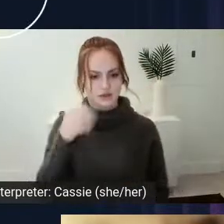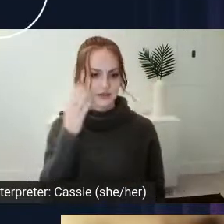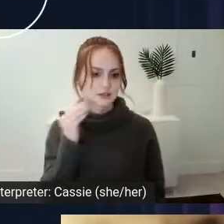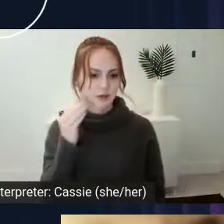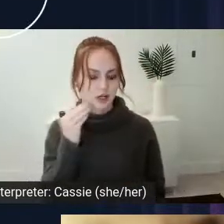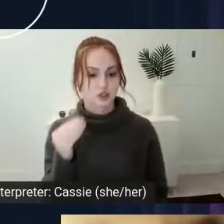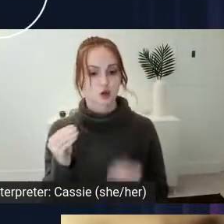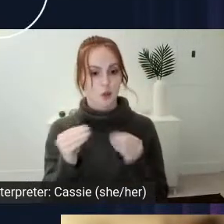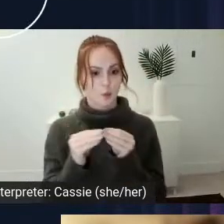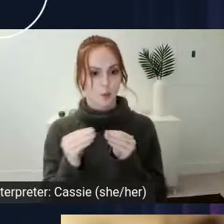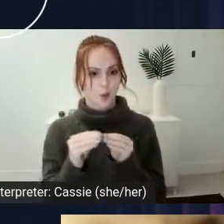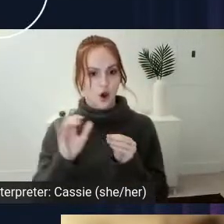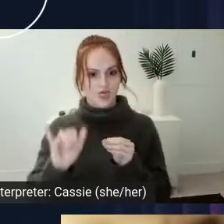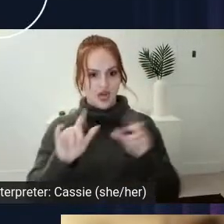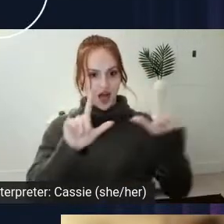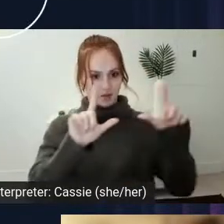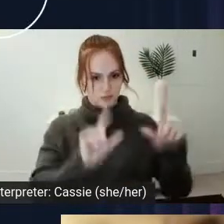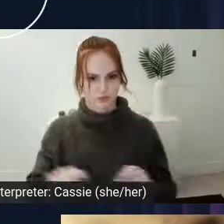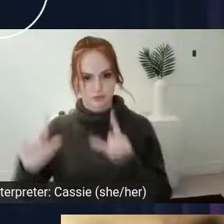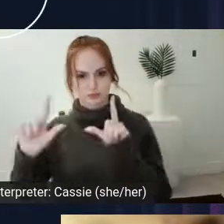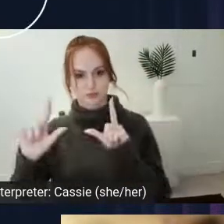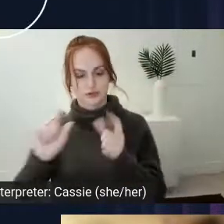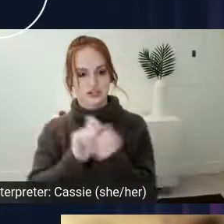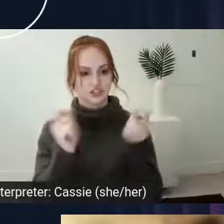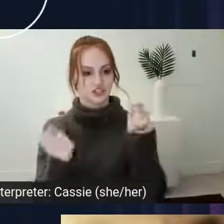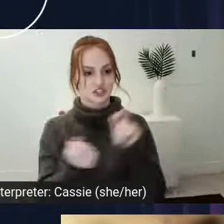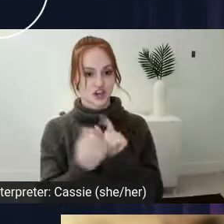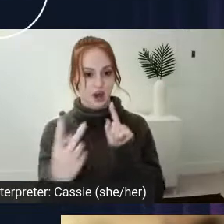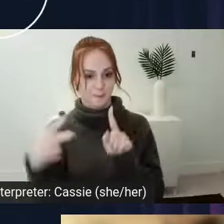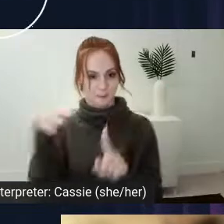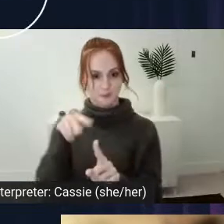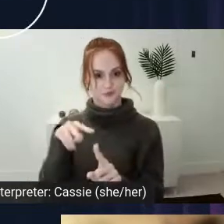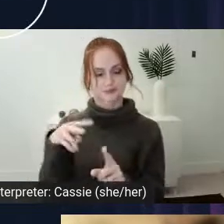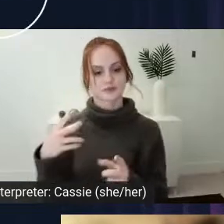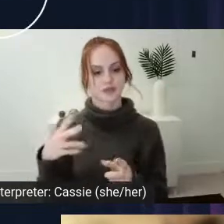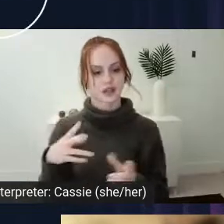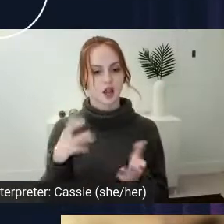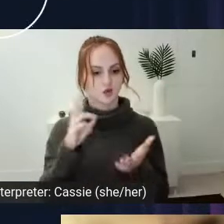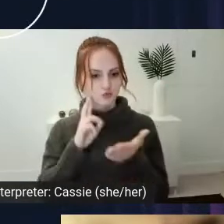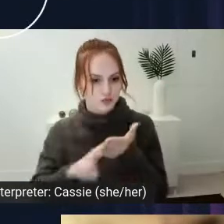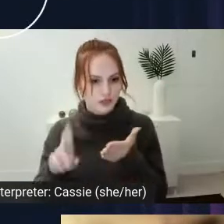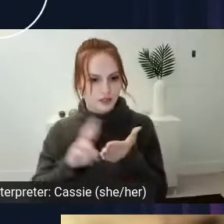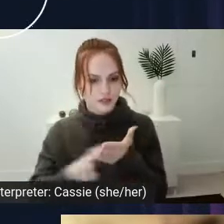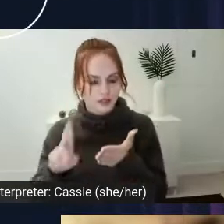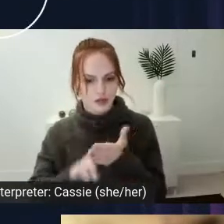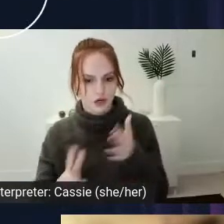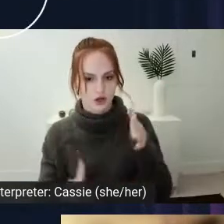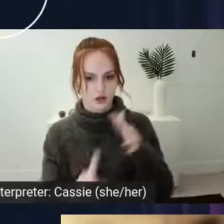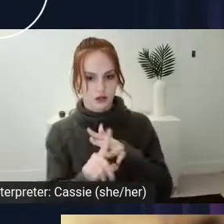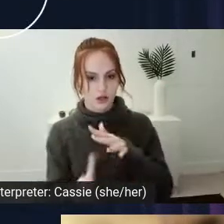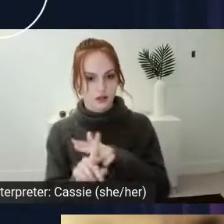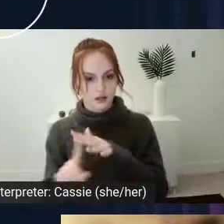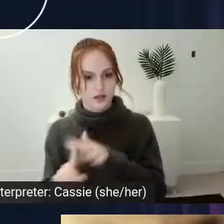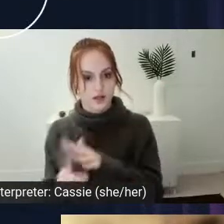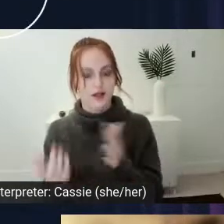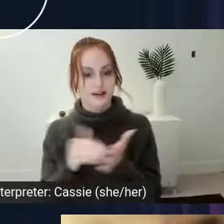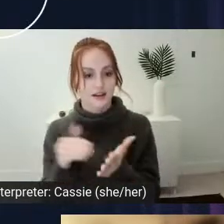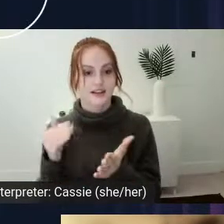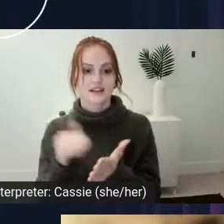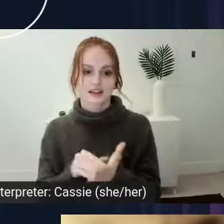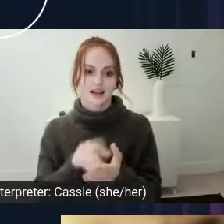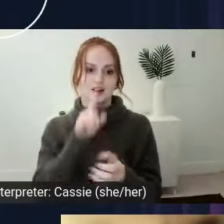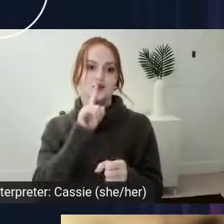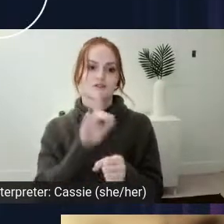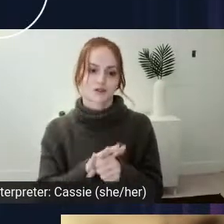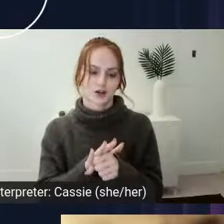has radically shifted. And research study after research study affirms that